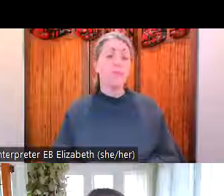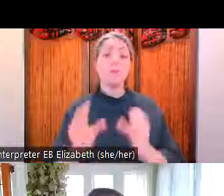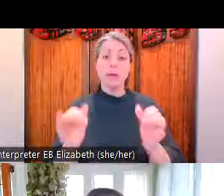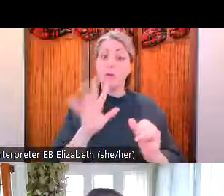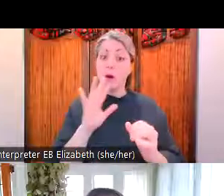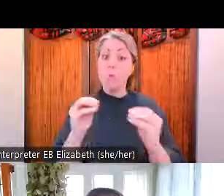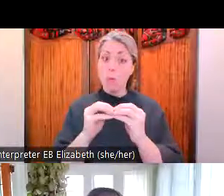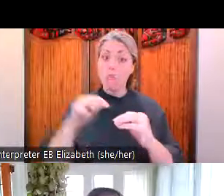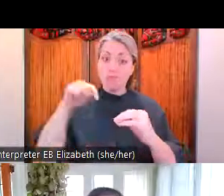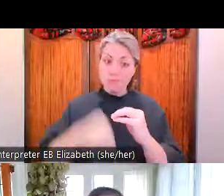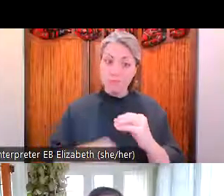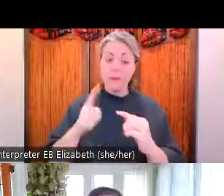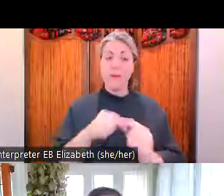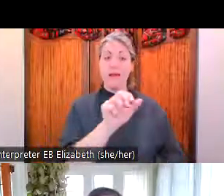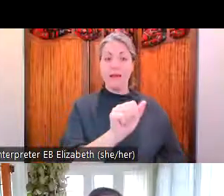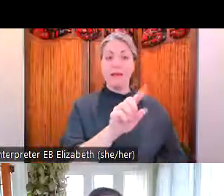and autism.